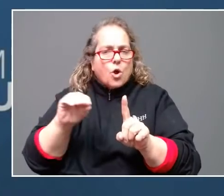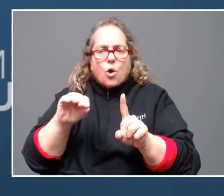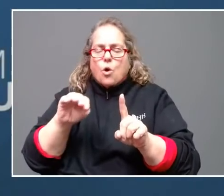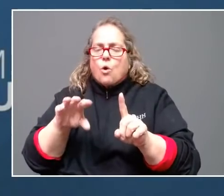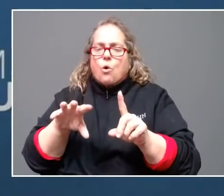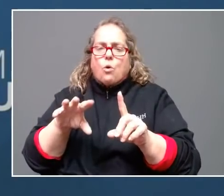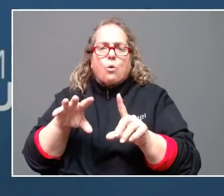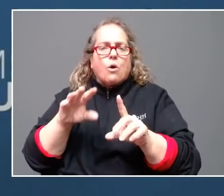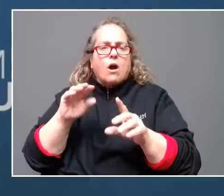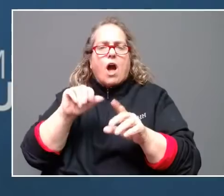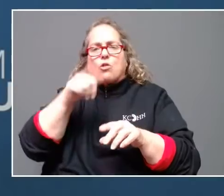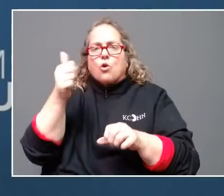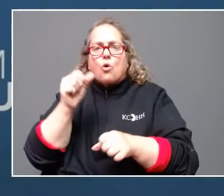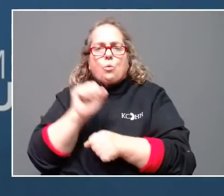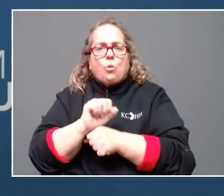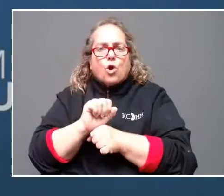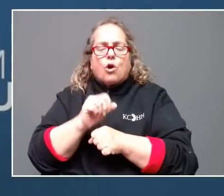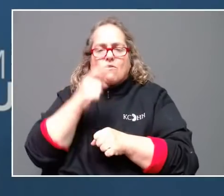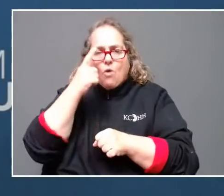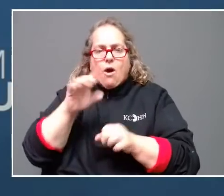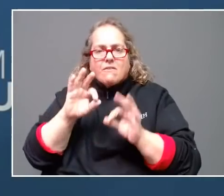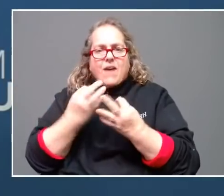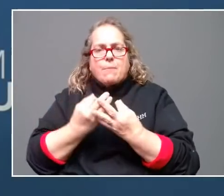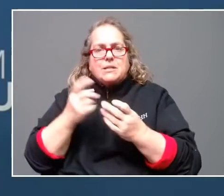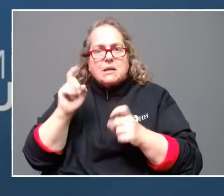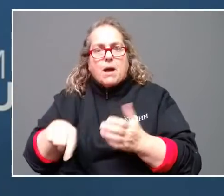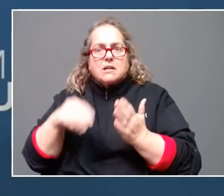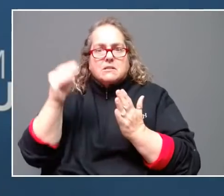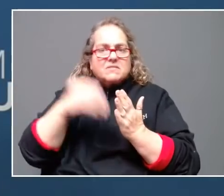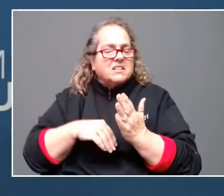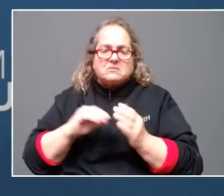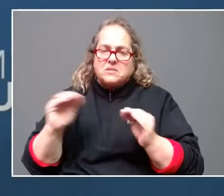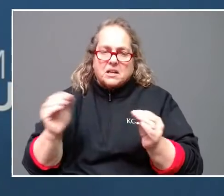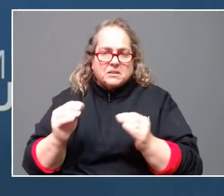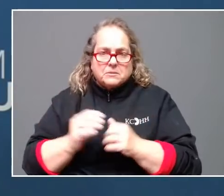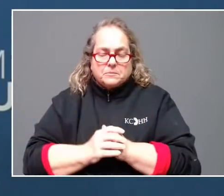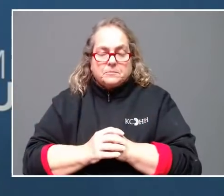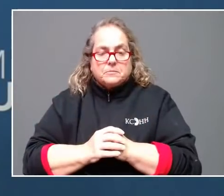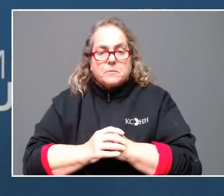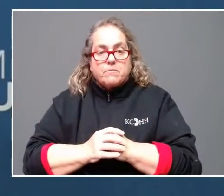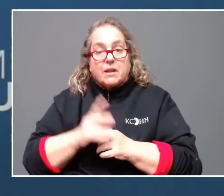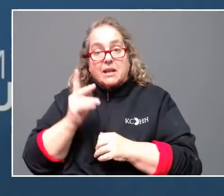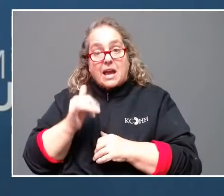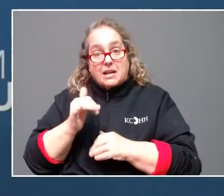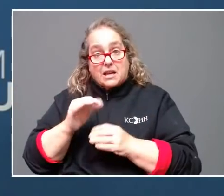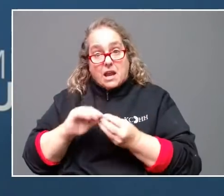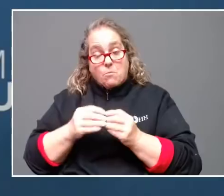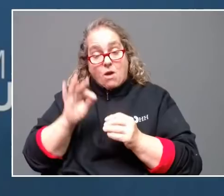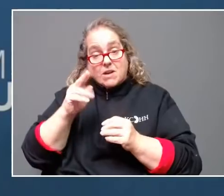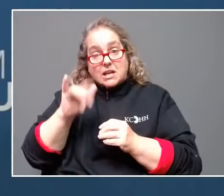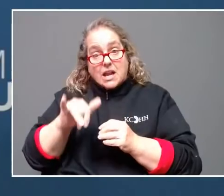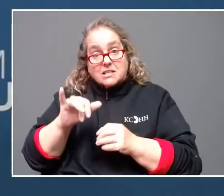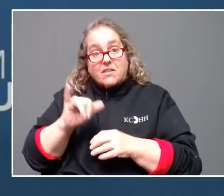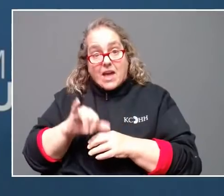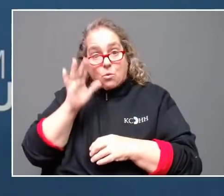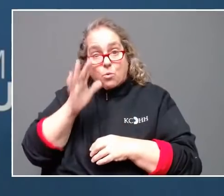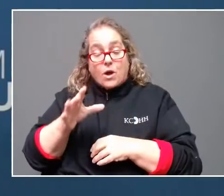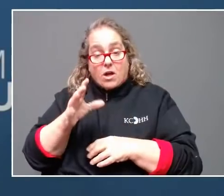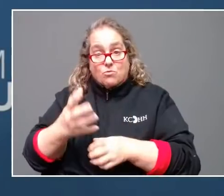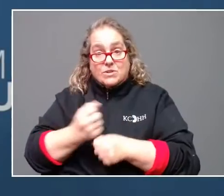much. The number of Kentuckians who are eligible who will receive the extra 20% include at